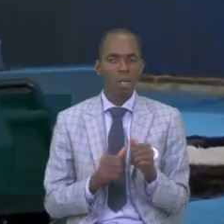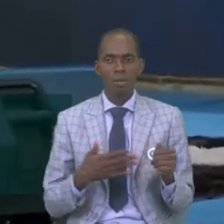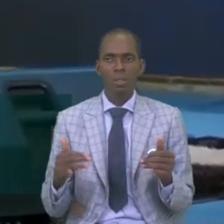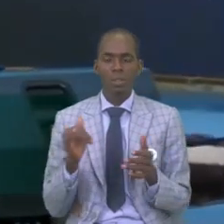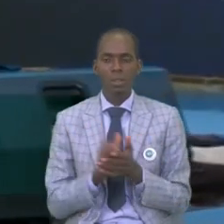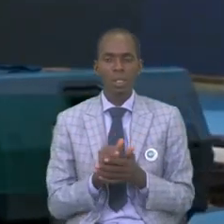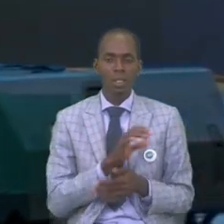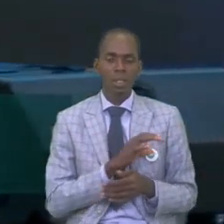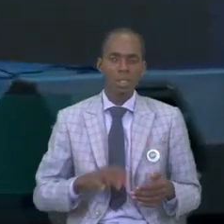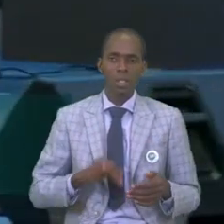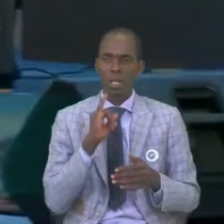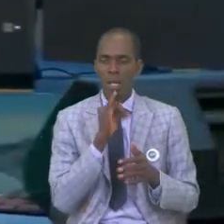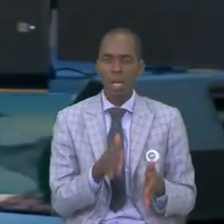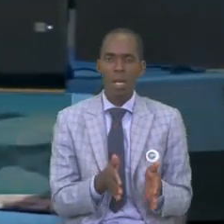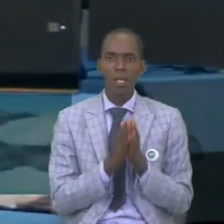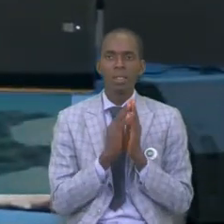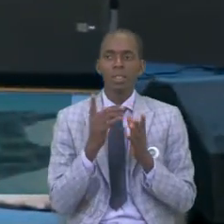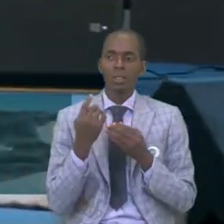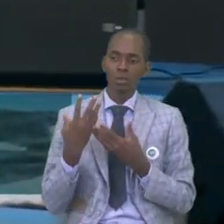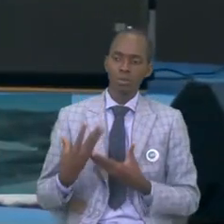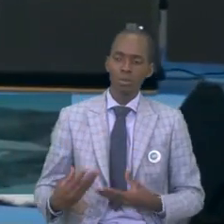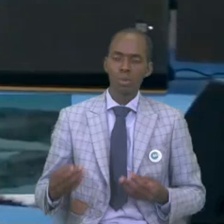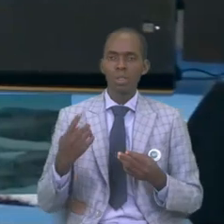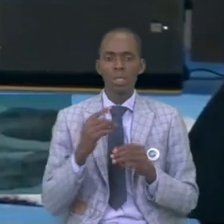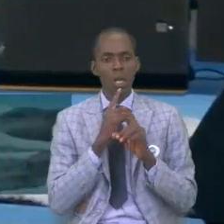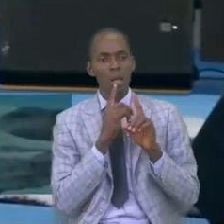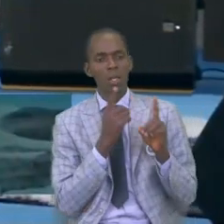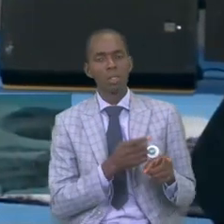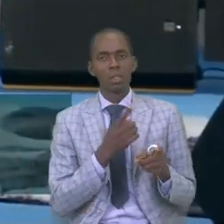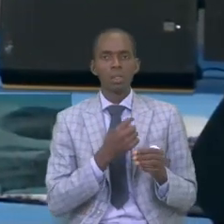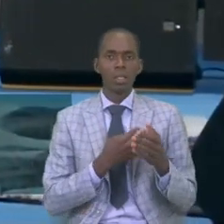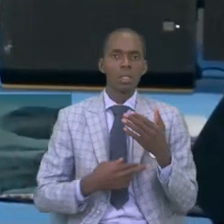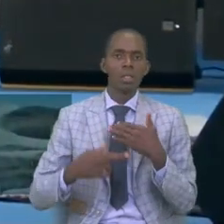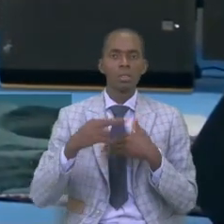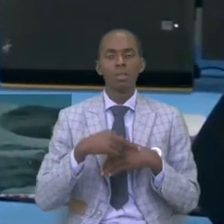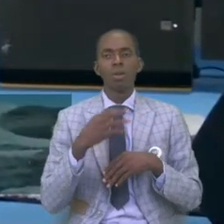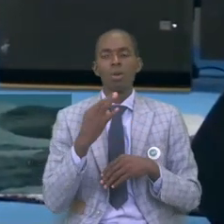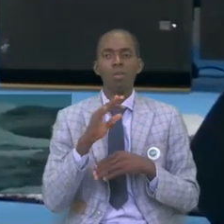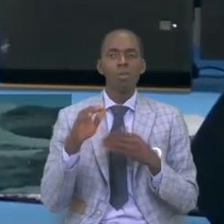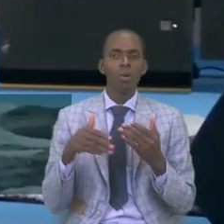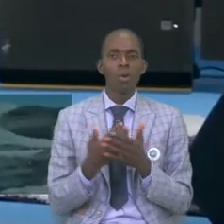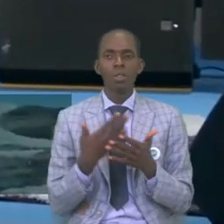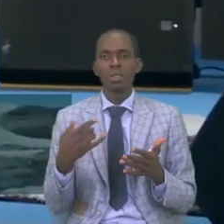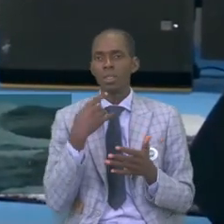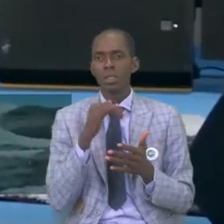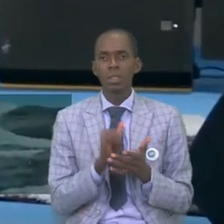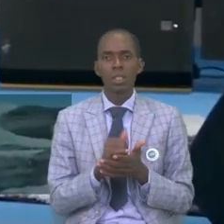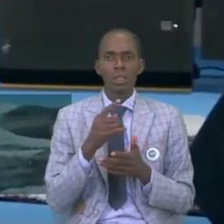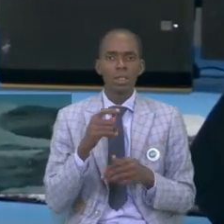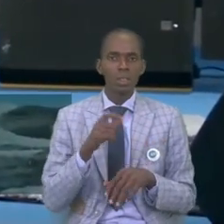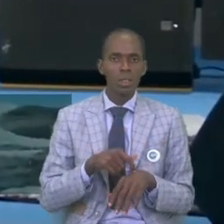for, the solution and the answer and the restoration of all things. It says the times